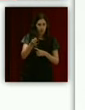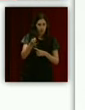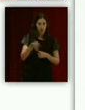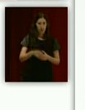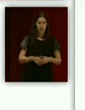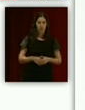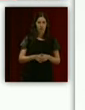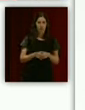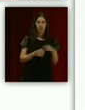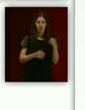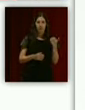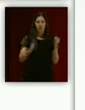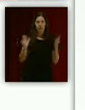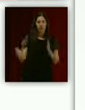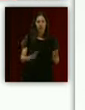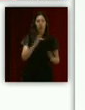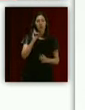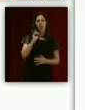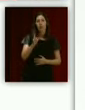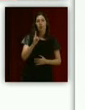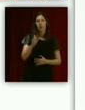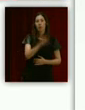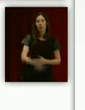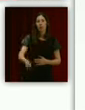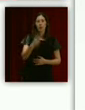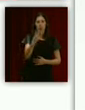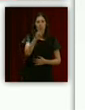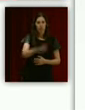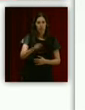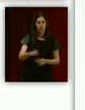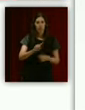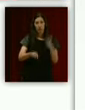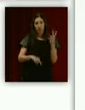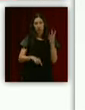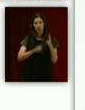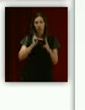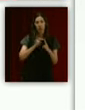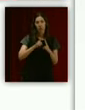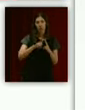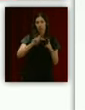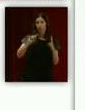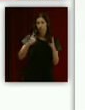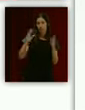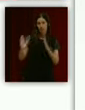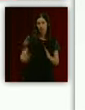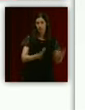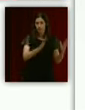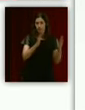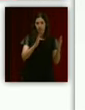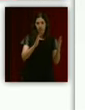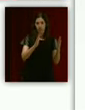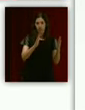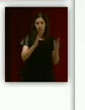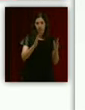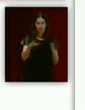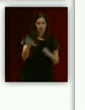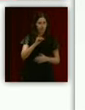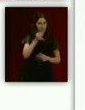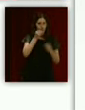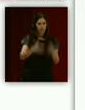of obtaining a 90% precision rate. This is something that we had to repeat for